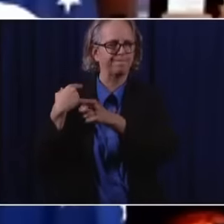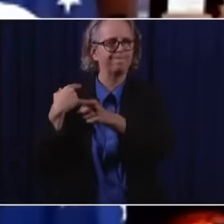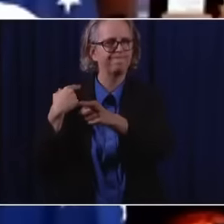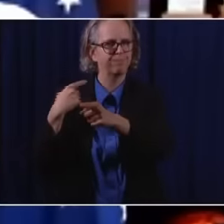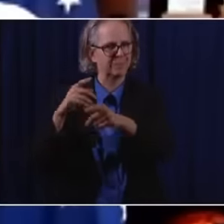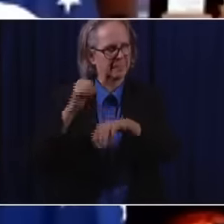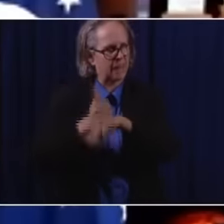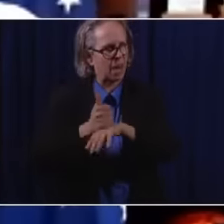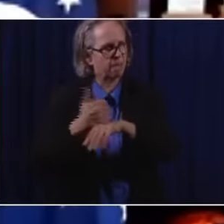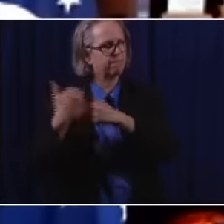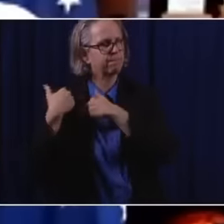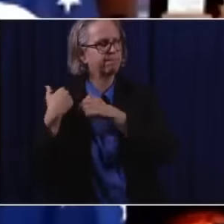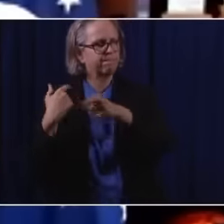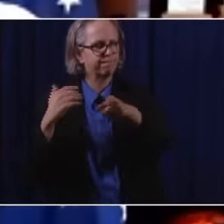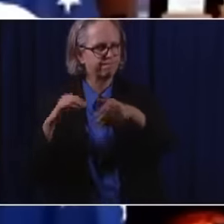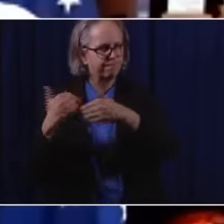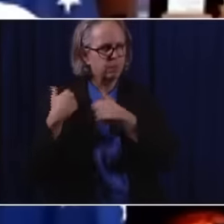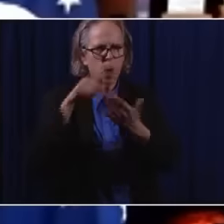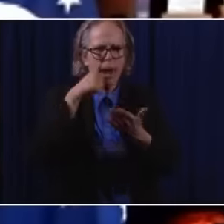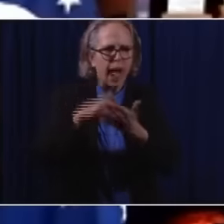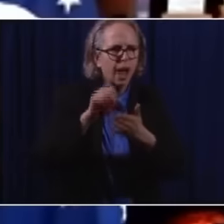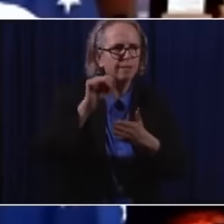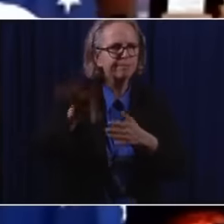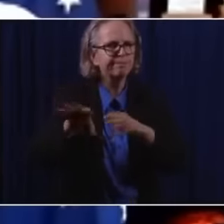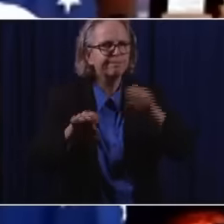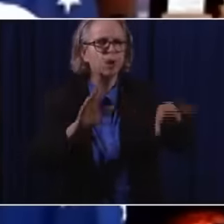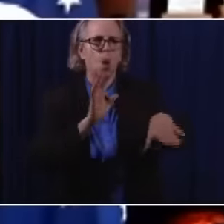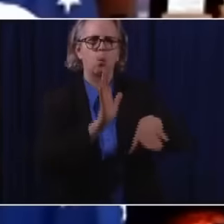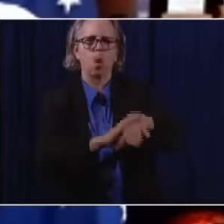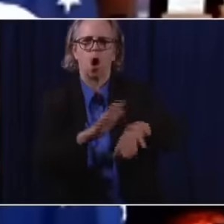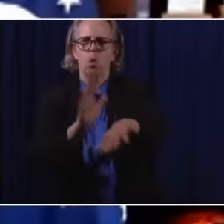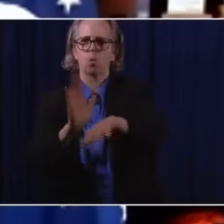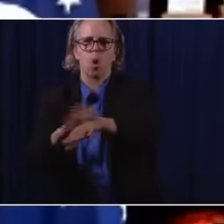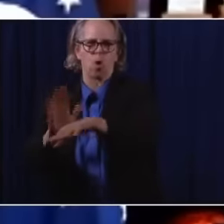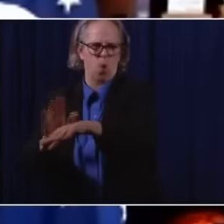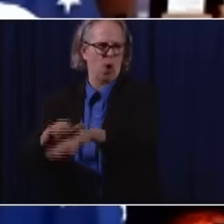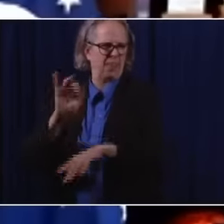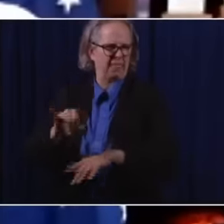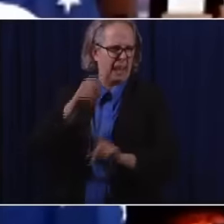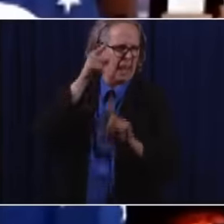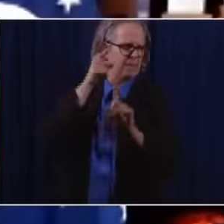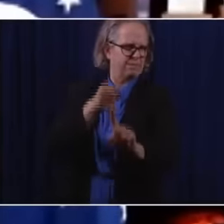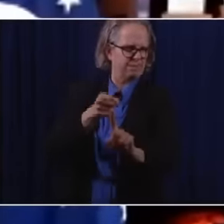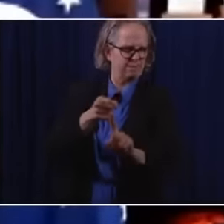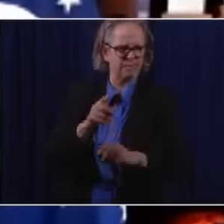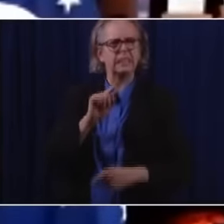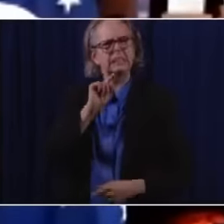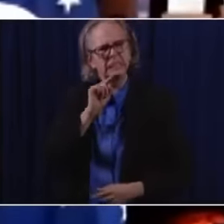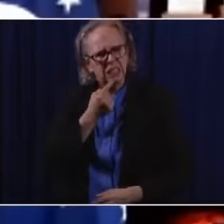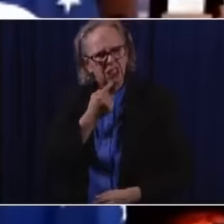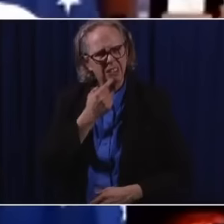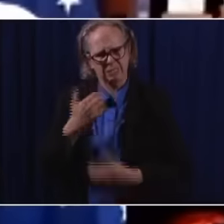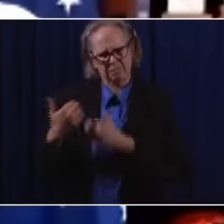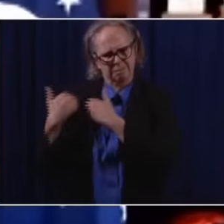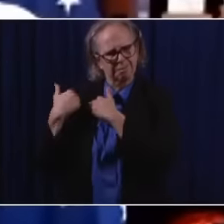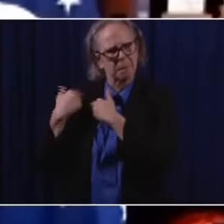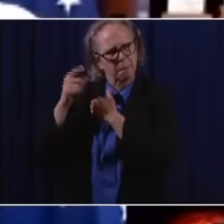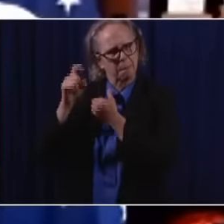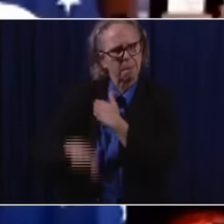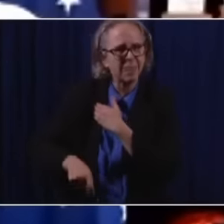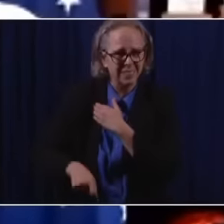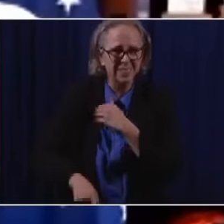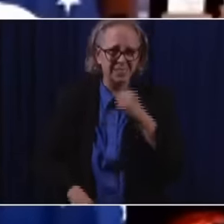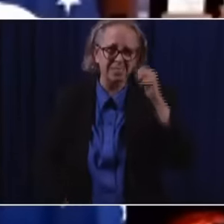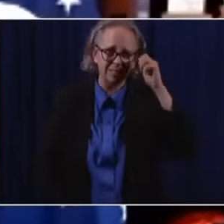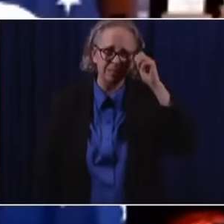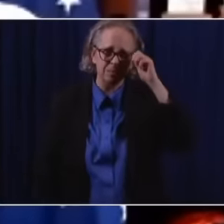there, that they and their member schools take these responsibilities seriously. And the bottom line is, because right